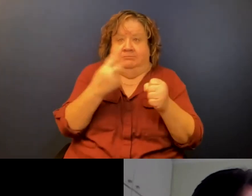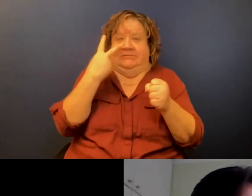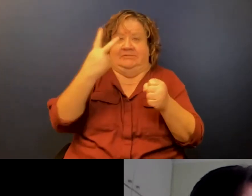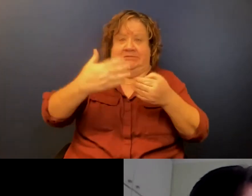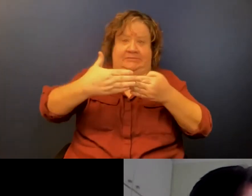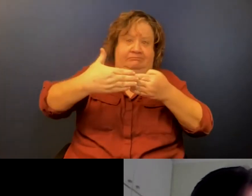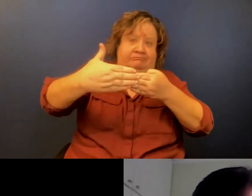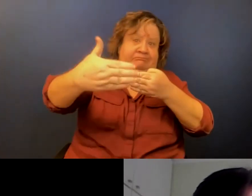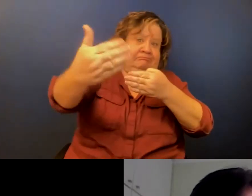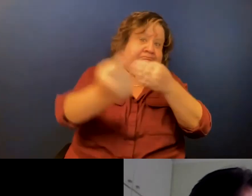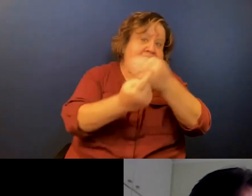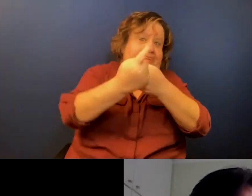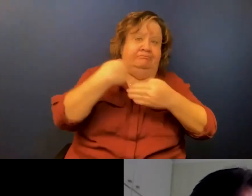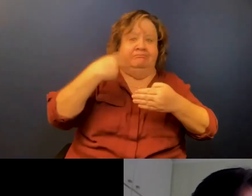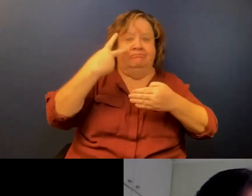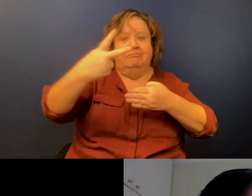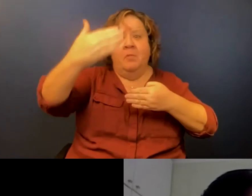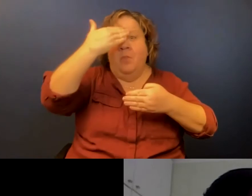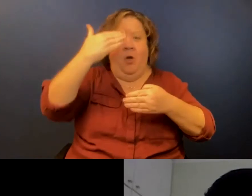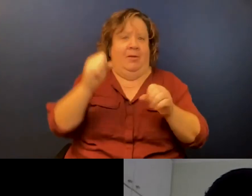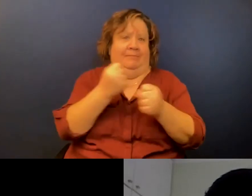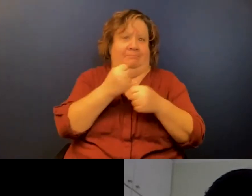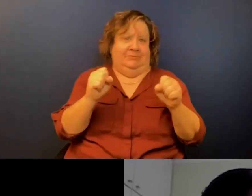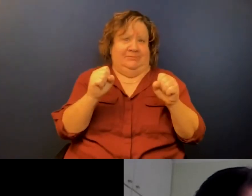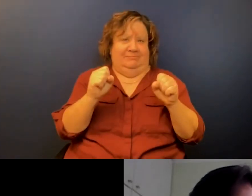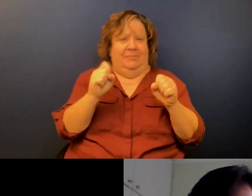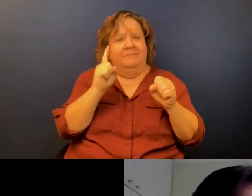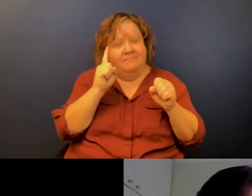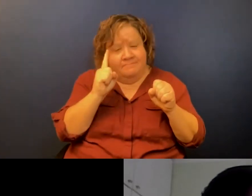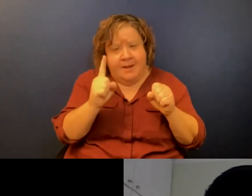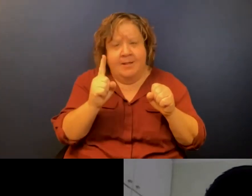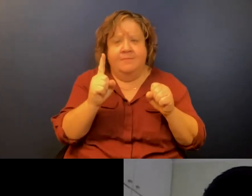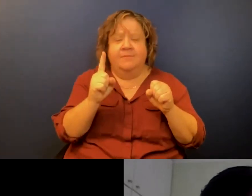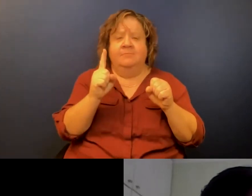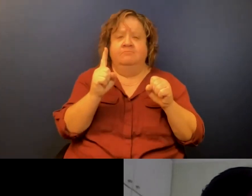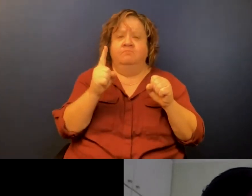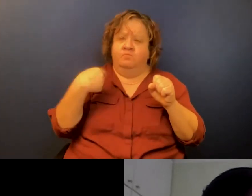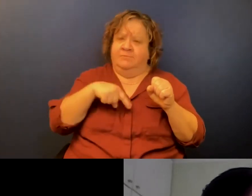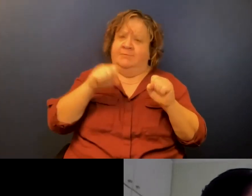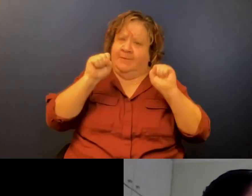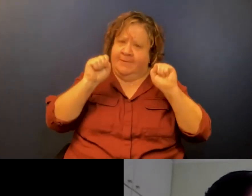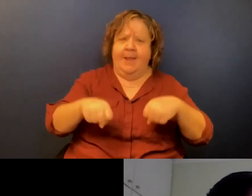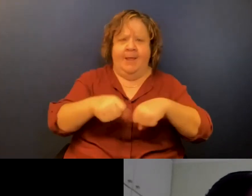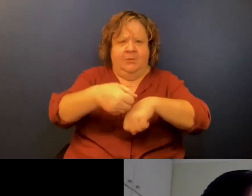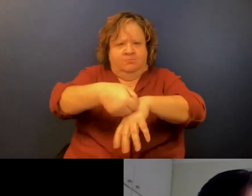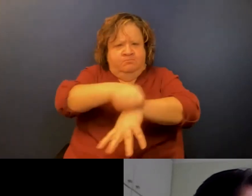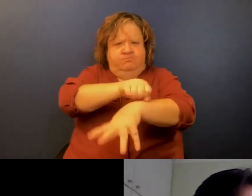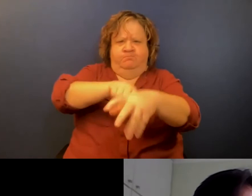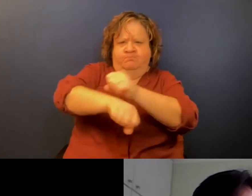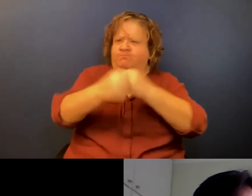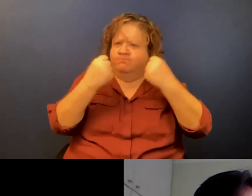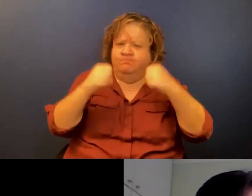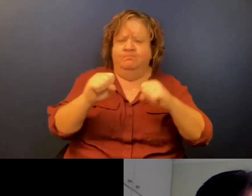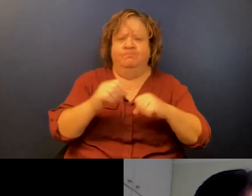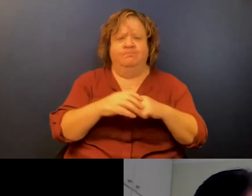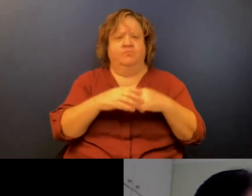make action or maintain ourselves active in order to, so that in the near future, we would